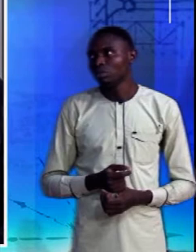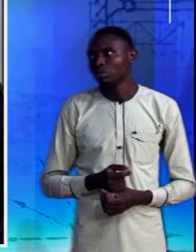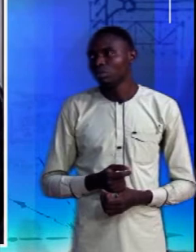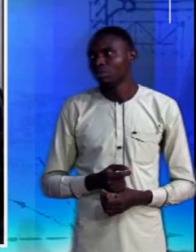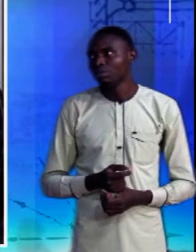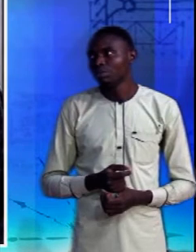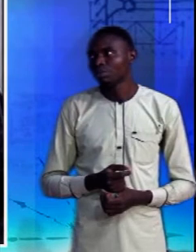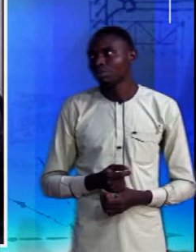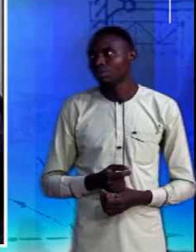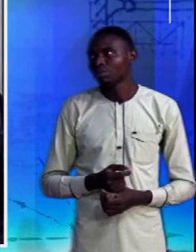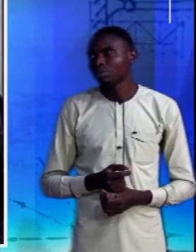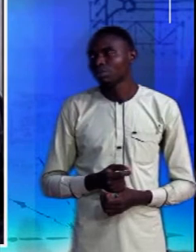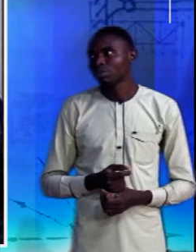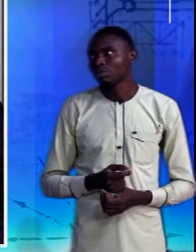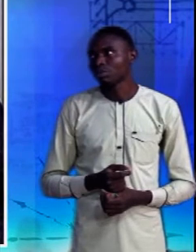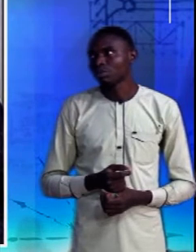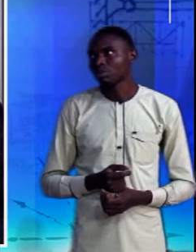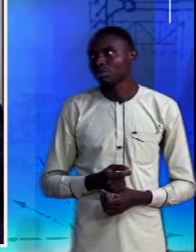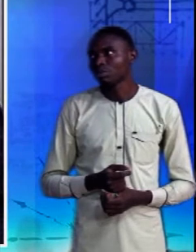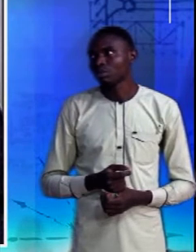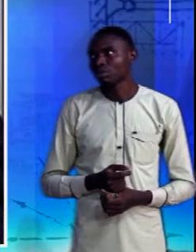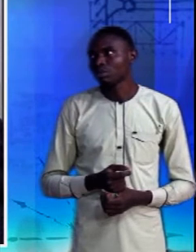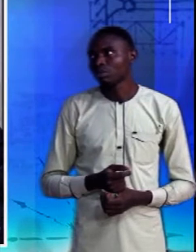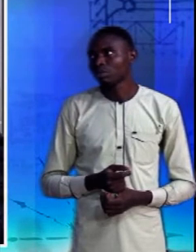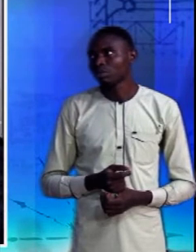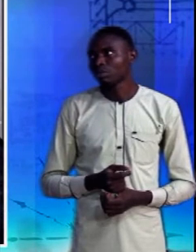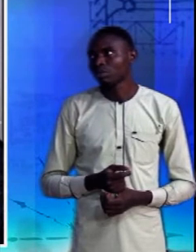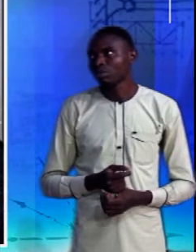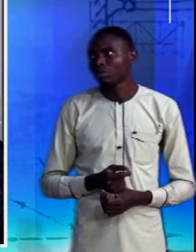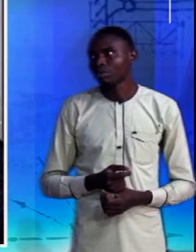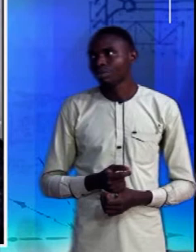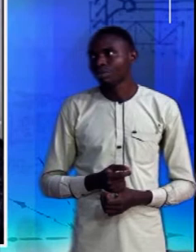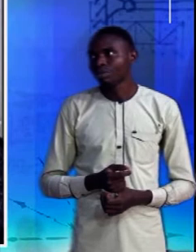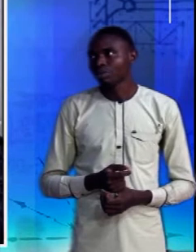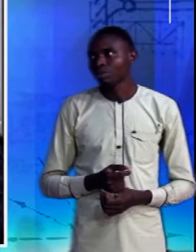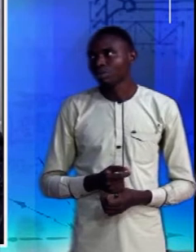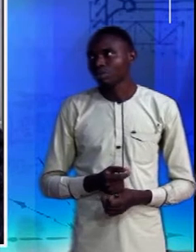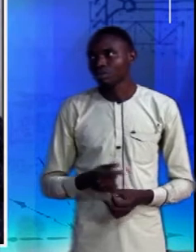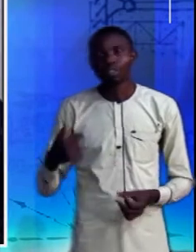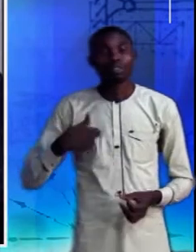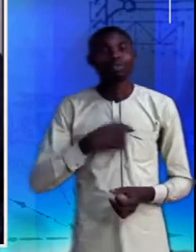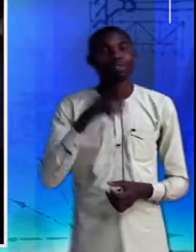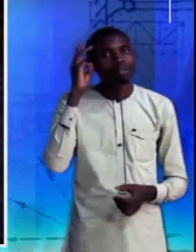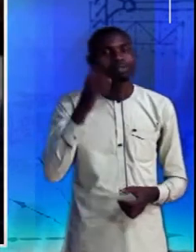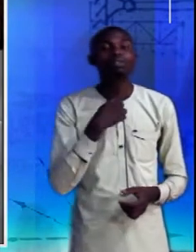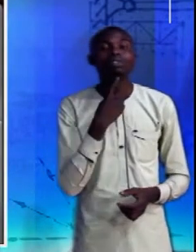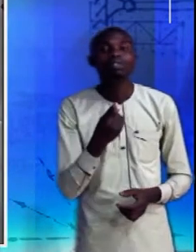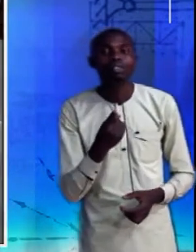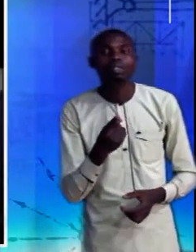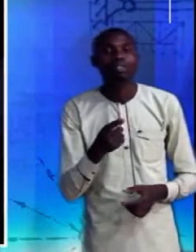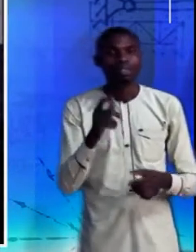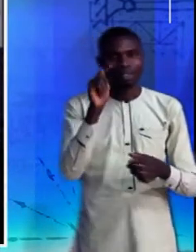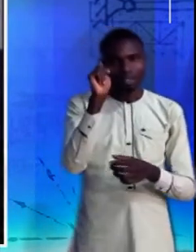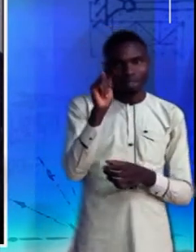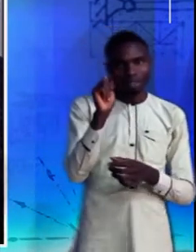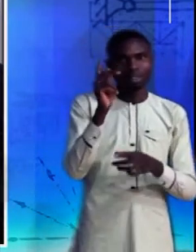plus 1, 1. Nothing plus 3, 3. So it means that we